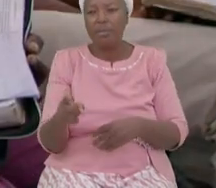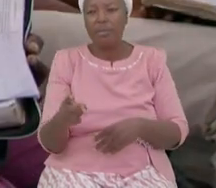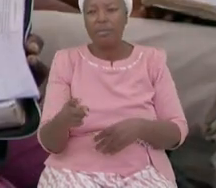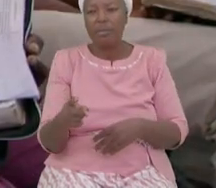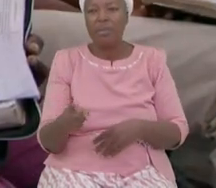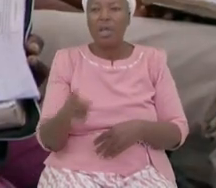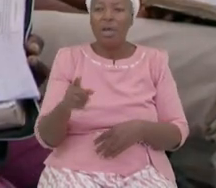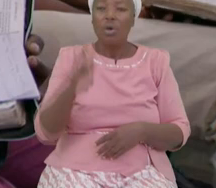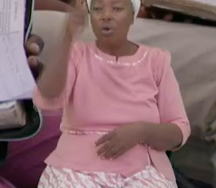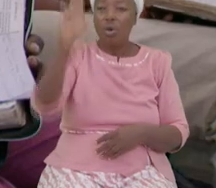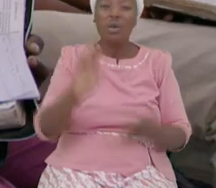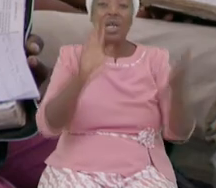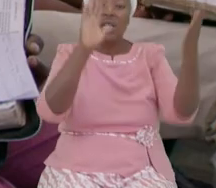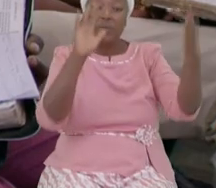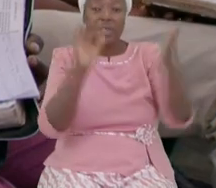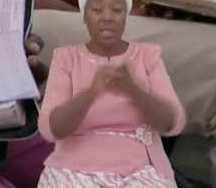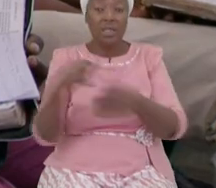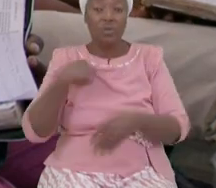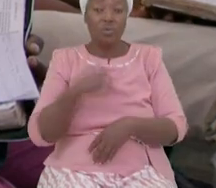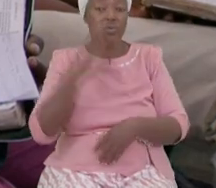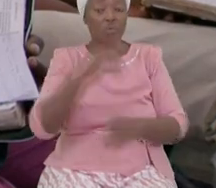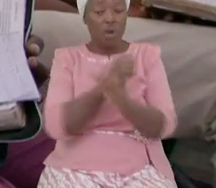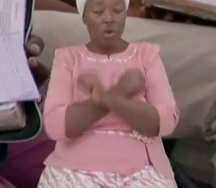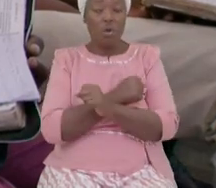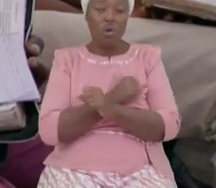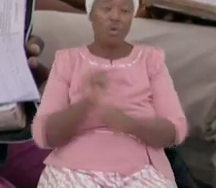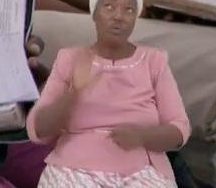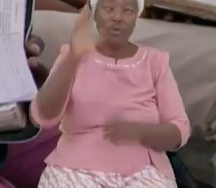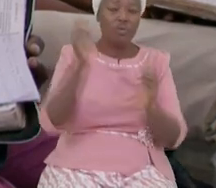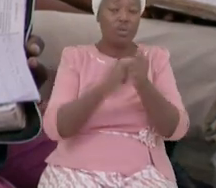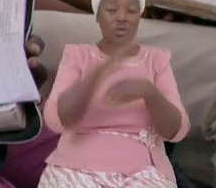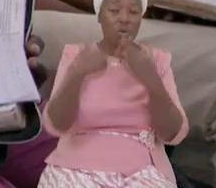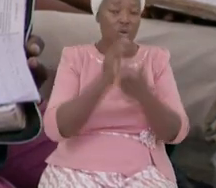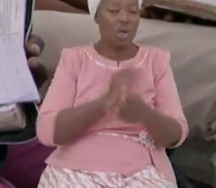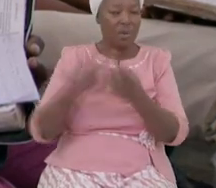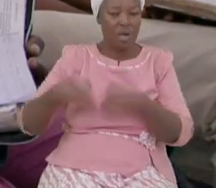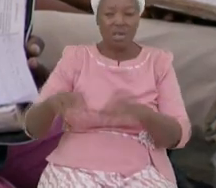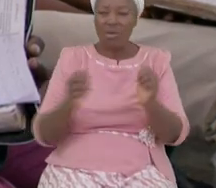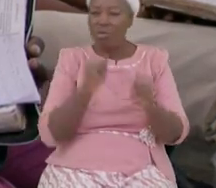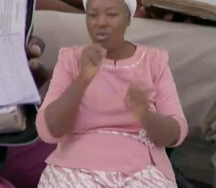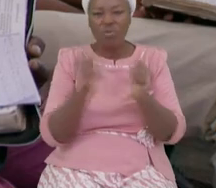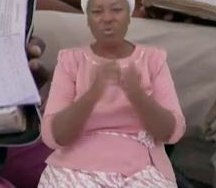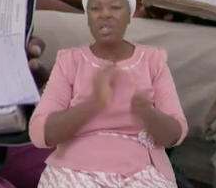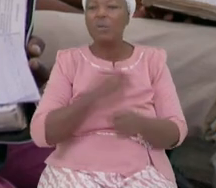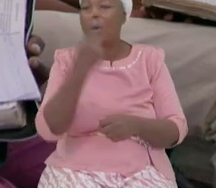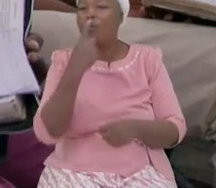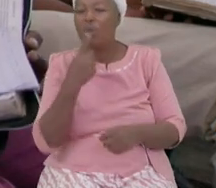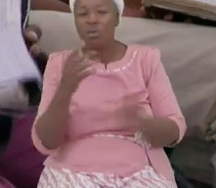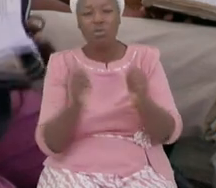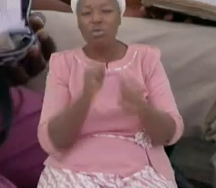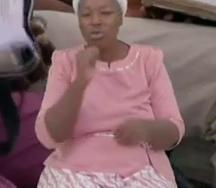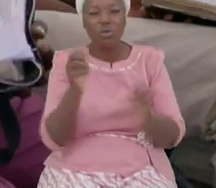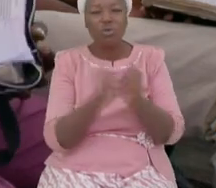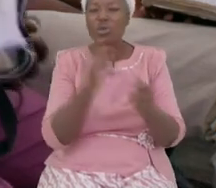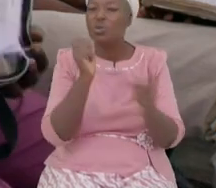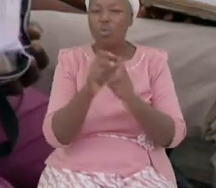we will love him with our hearts, not with our head, not with our mouth, but not with words,